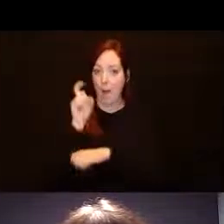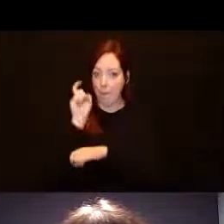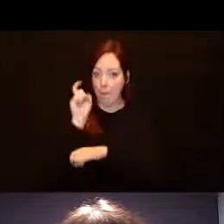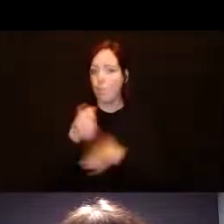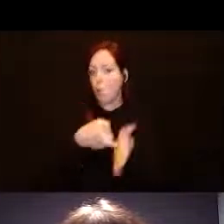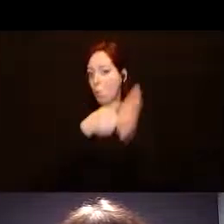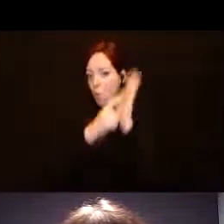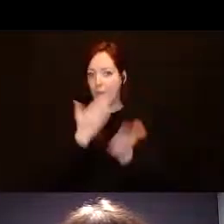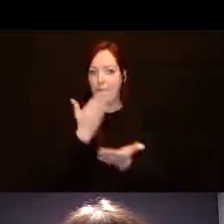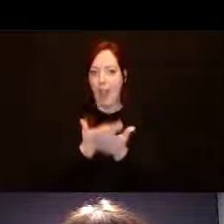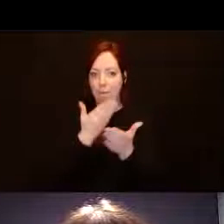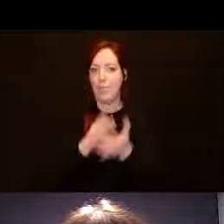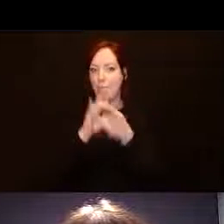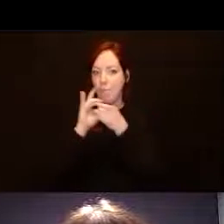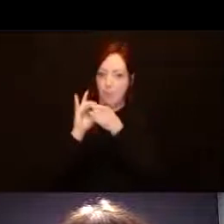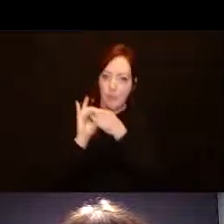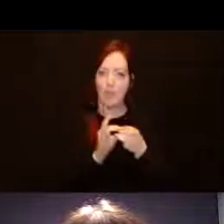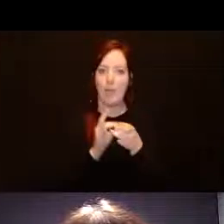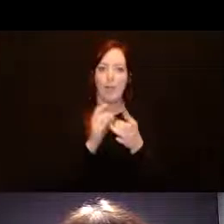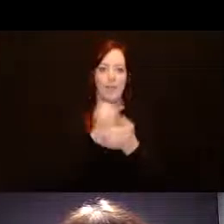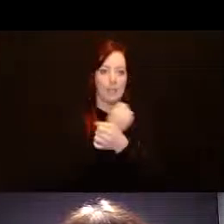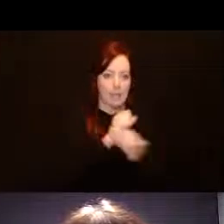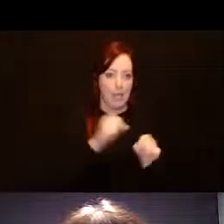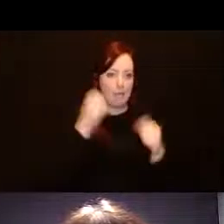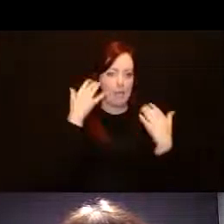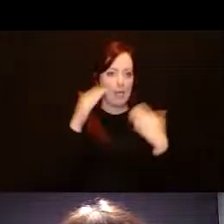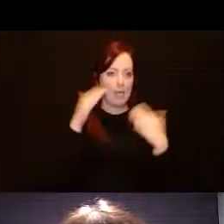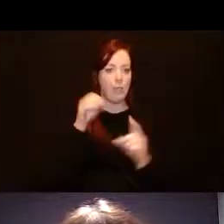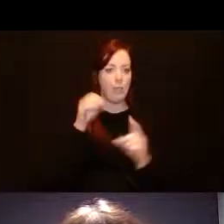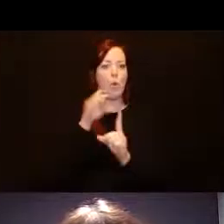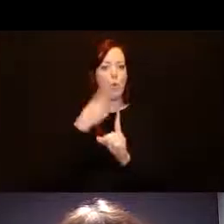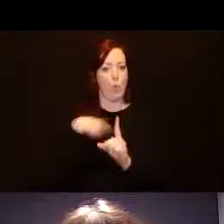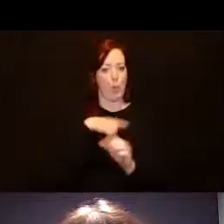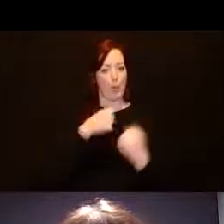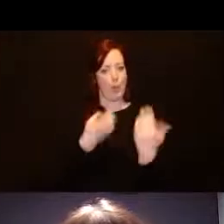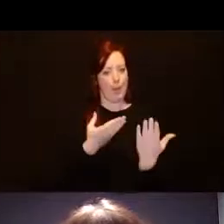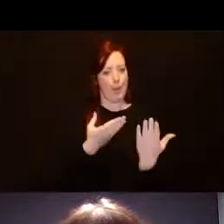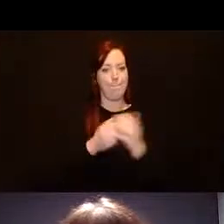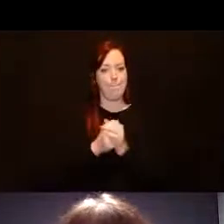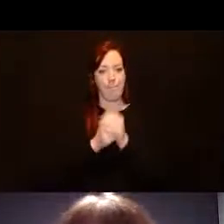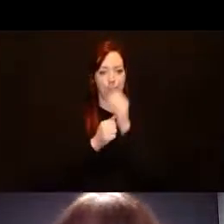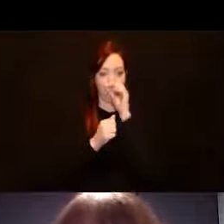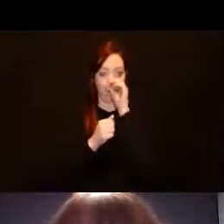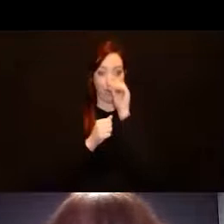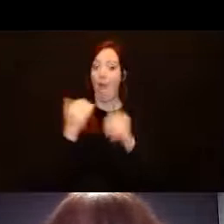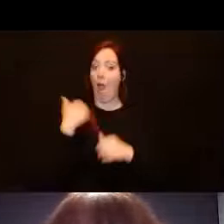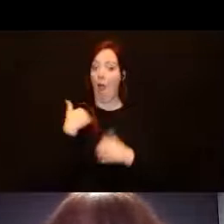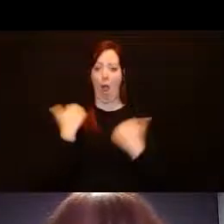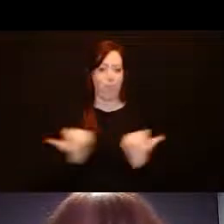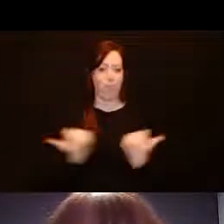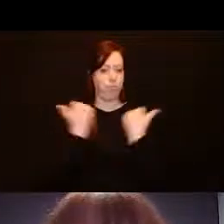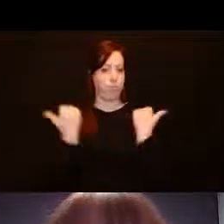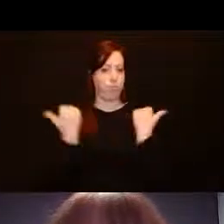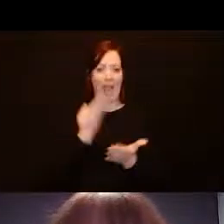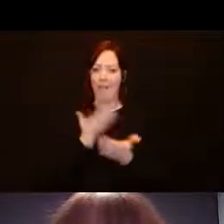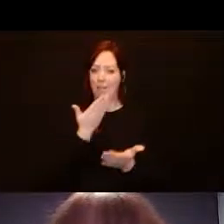and sound exposure that we recommend. And actually, there's substantial evidence and data collected for occupational